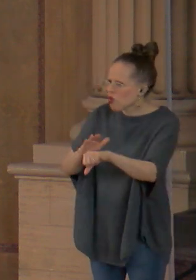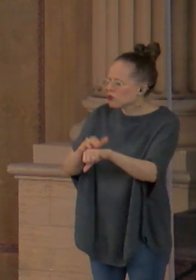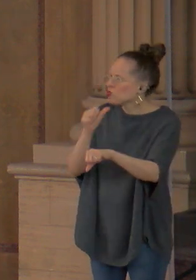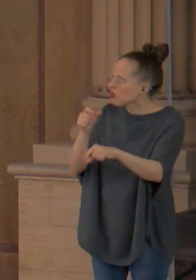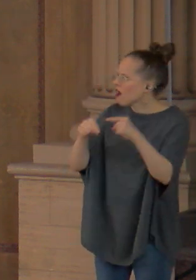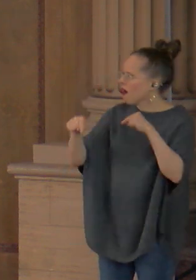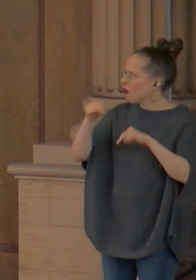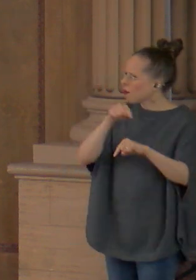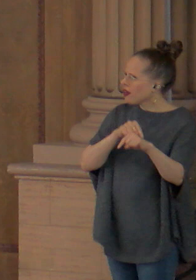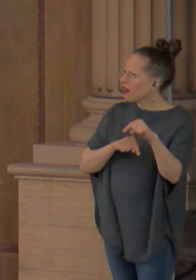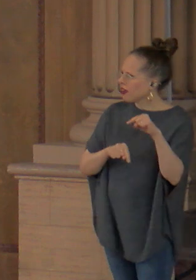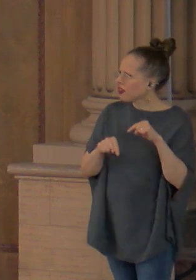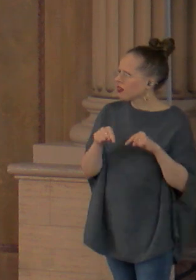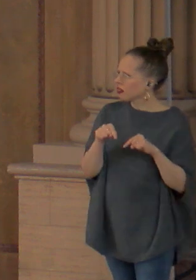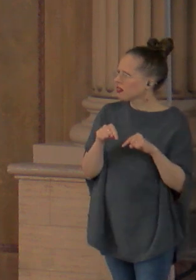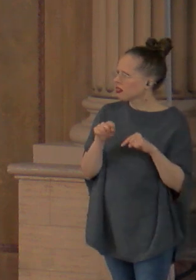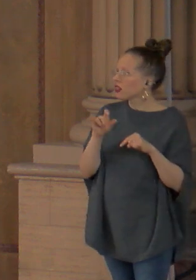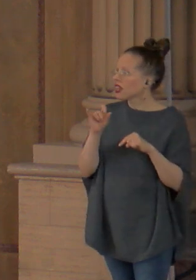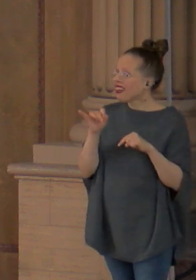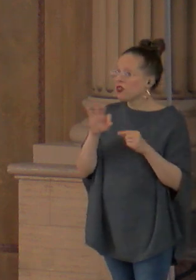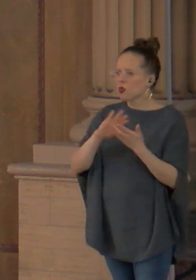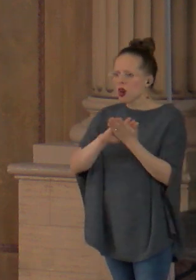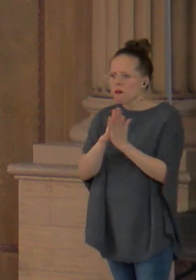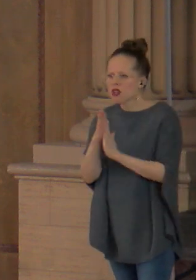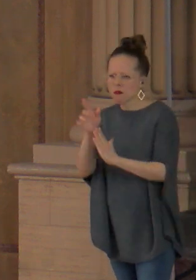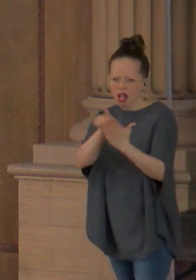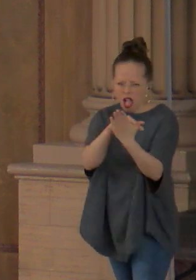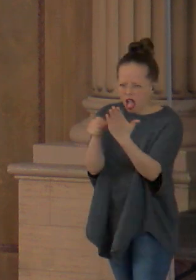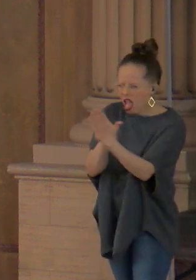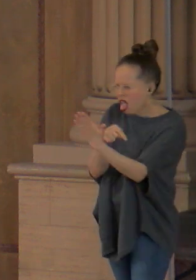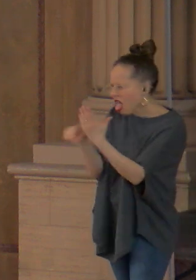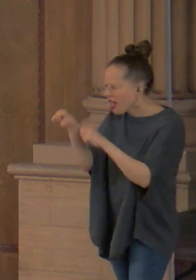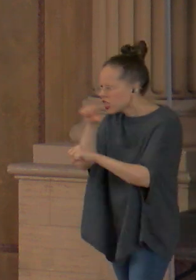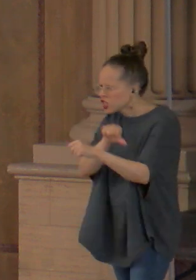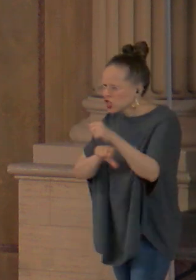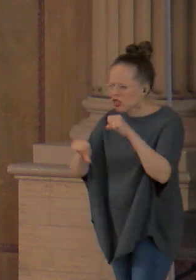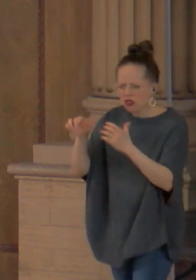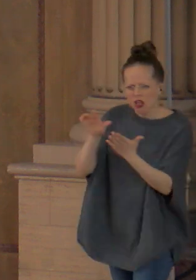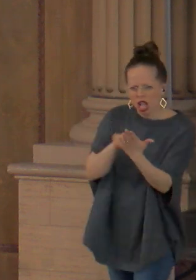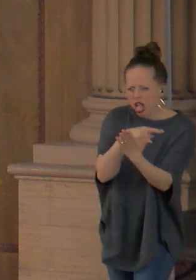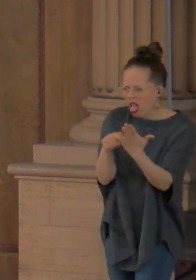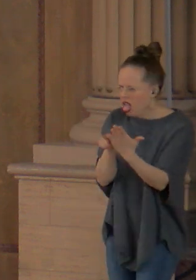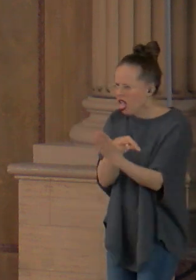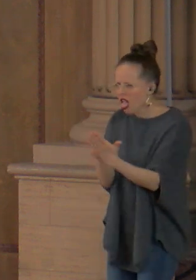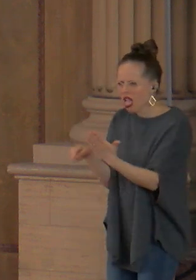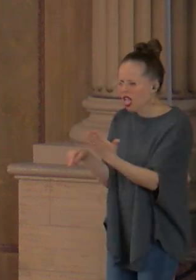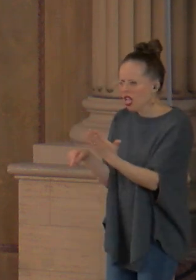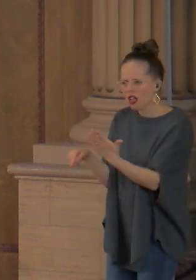If we're becoming Christian Pharisees scrutinizing one another, we need to run to Christ.